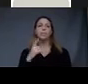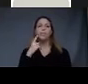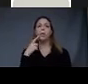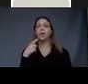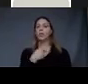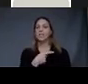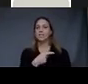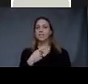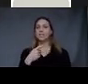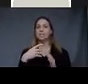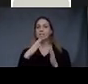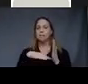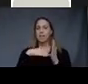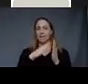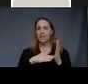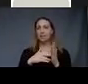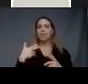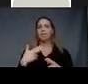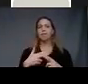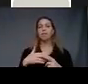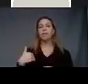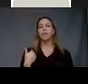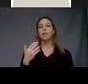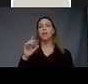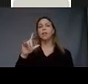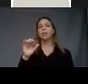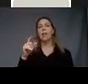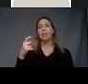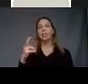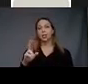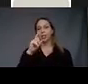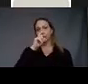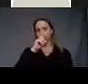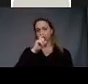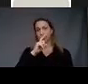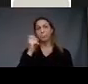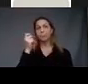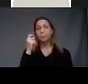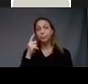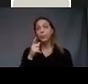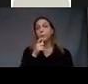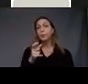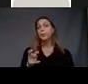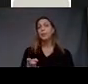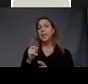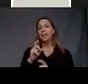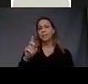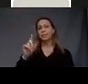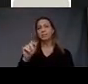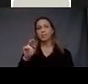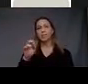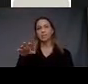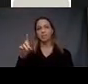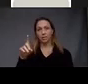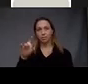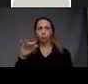painting. This is called Leather Doll. This doll was given to me by David Vonorovich. Some of you might know